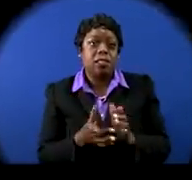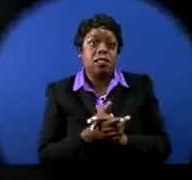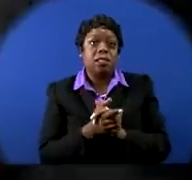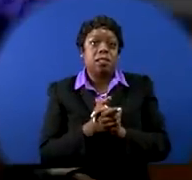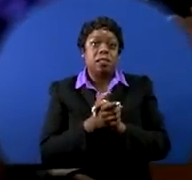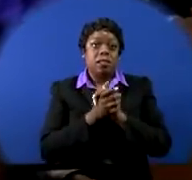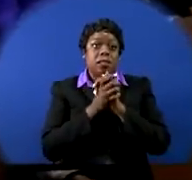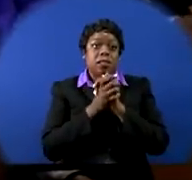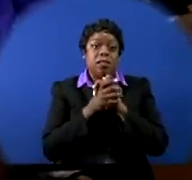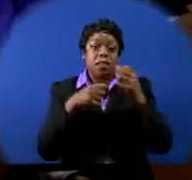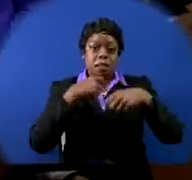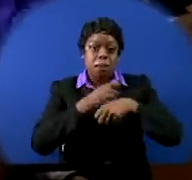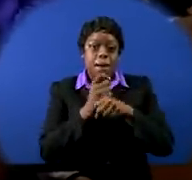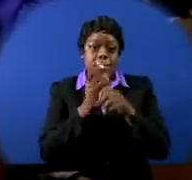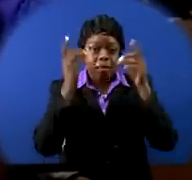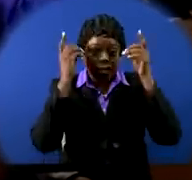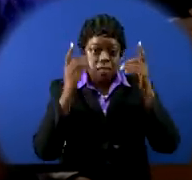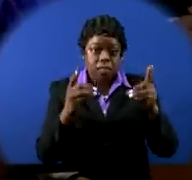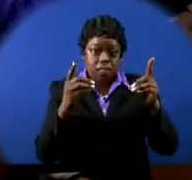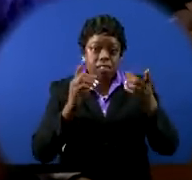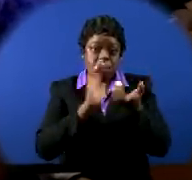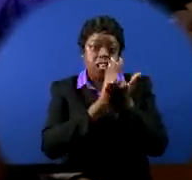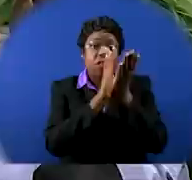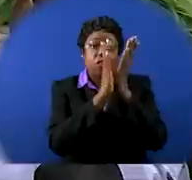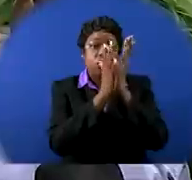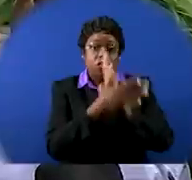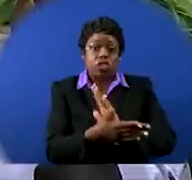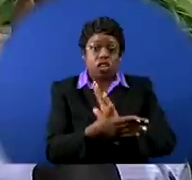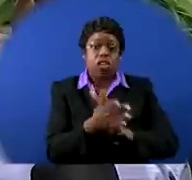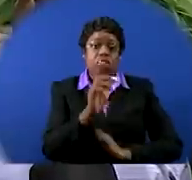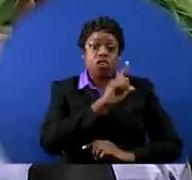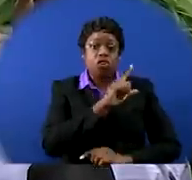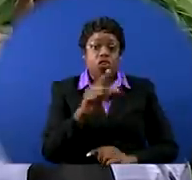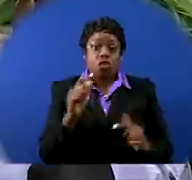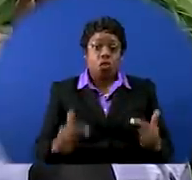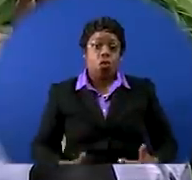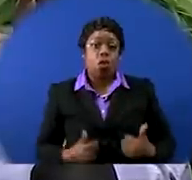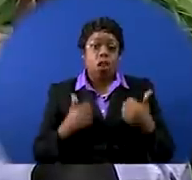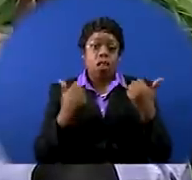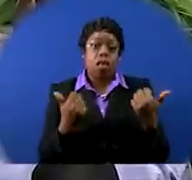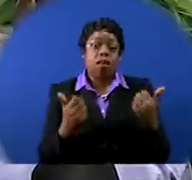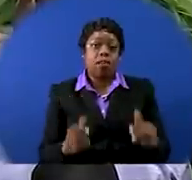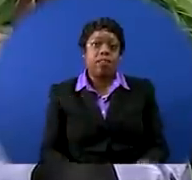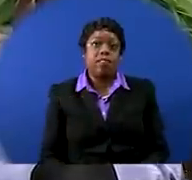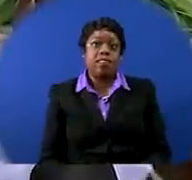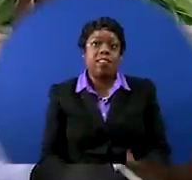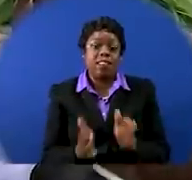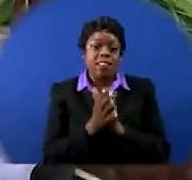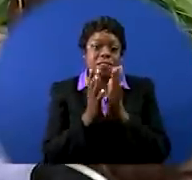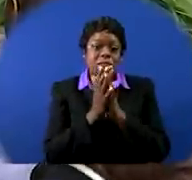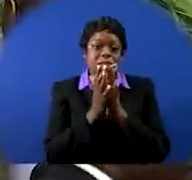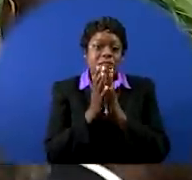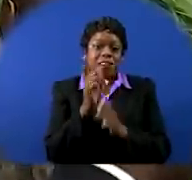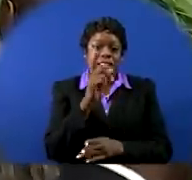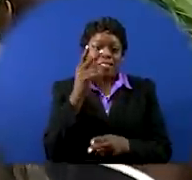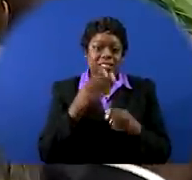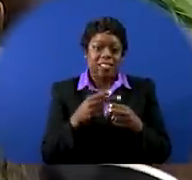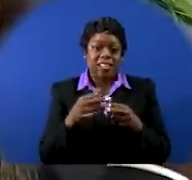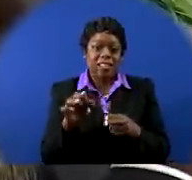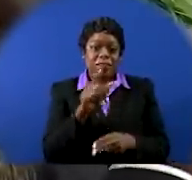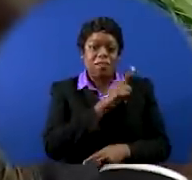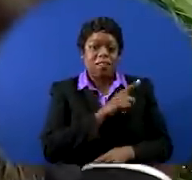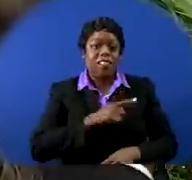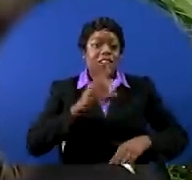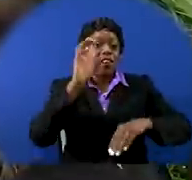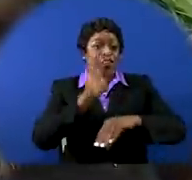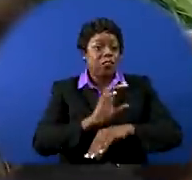Making decisions that will impact you greatly for the rest of your life. Praise the name of the Lord. Praise the name of the Lord. Church,